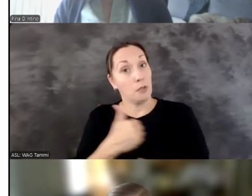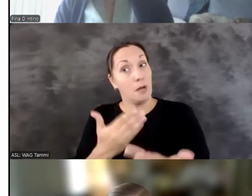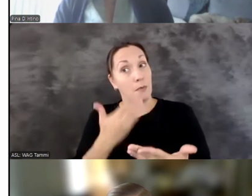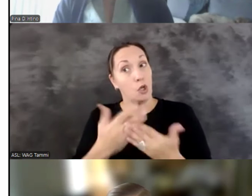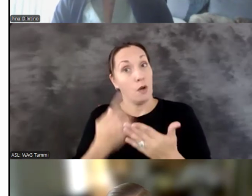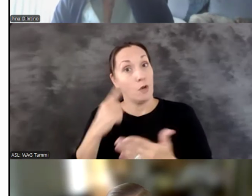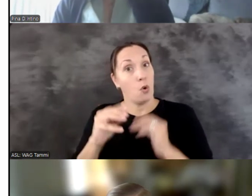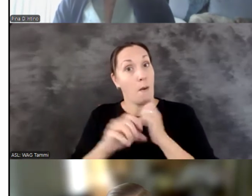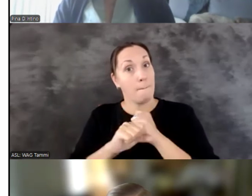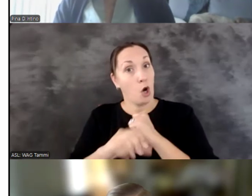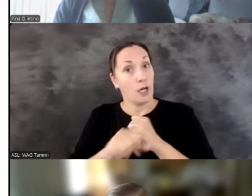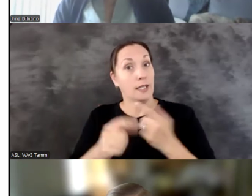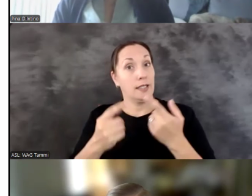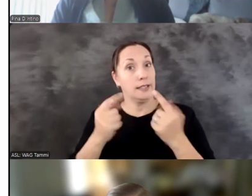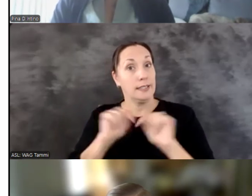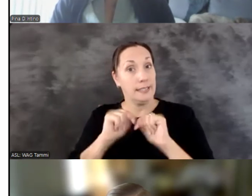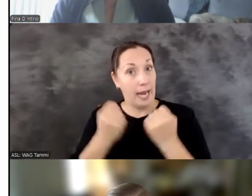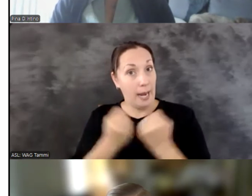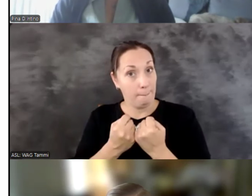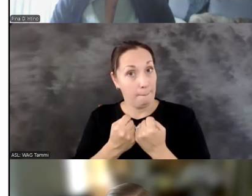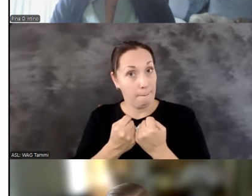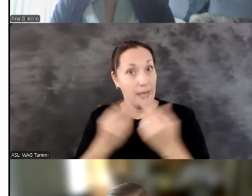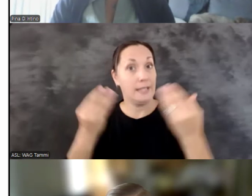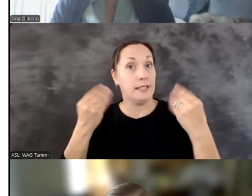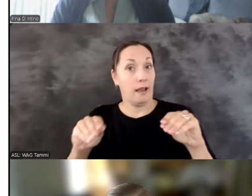team and your sales team. So